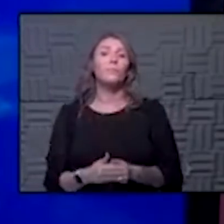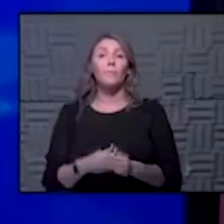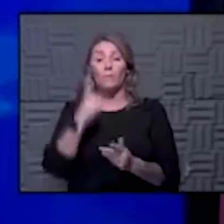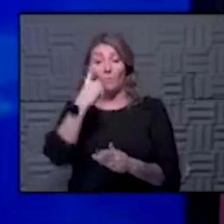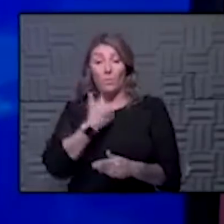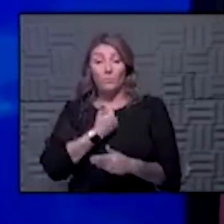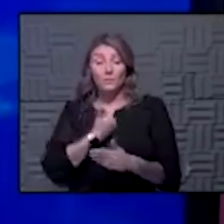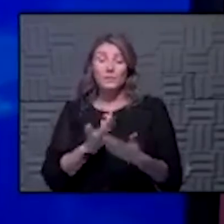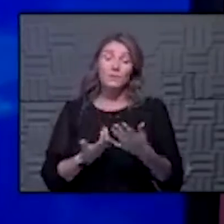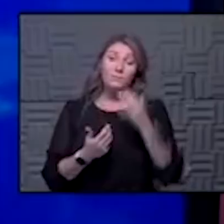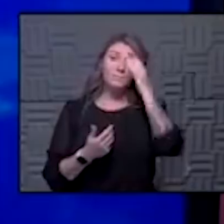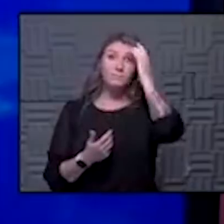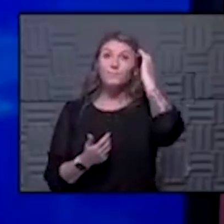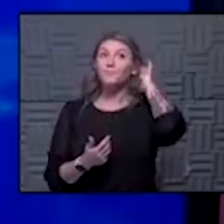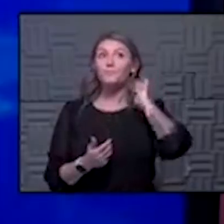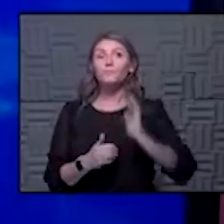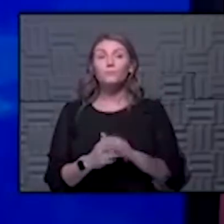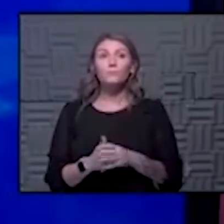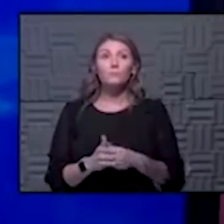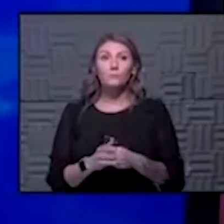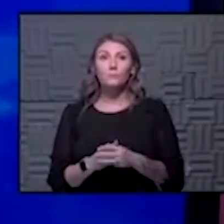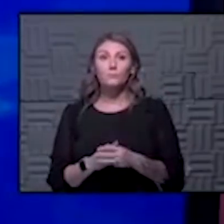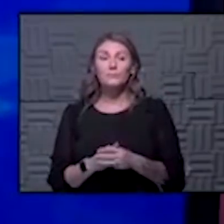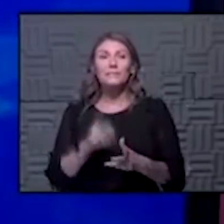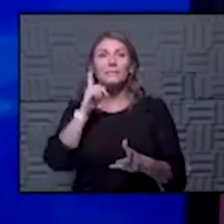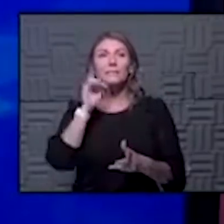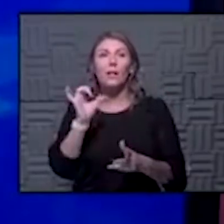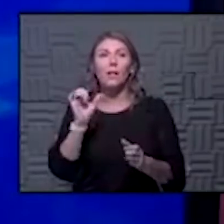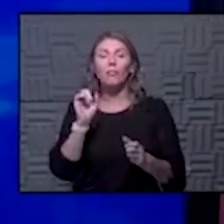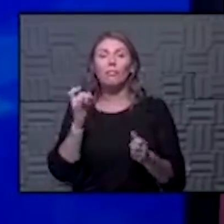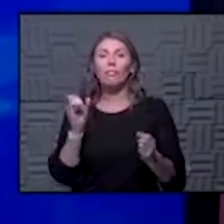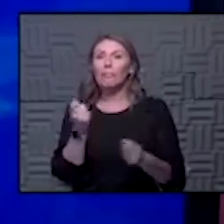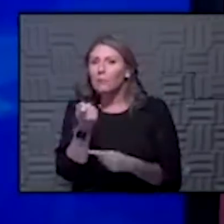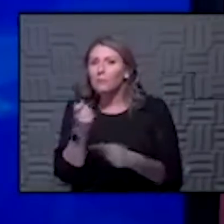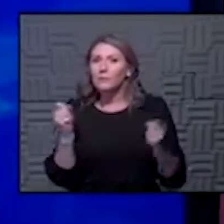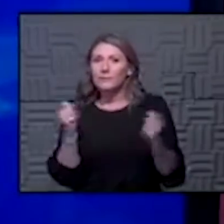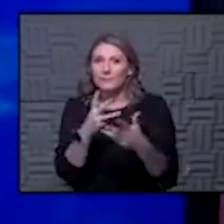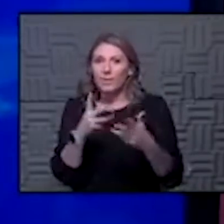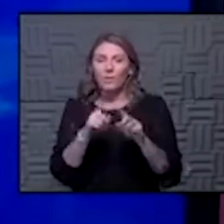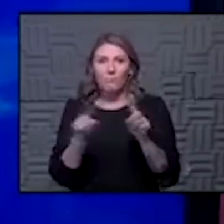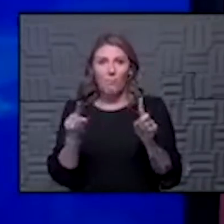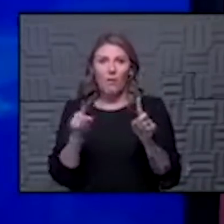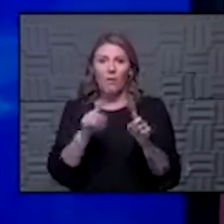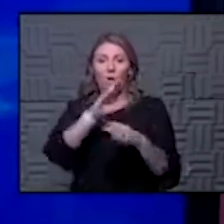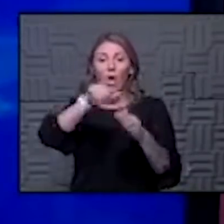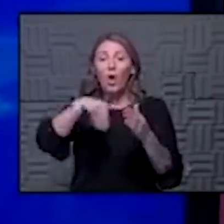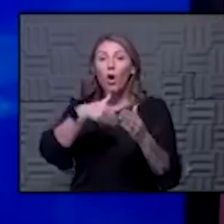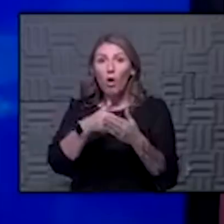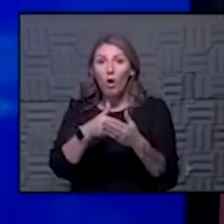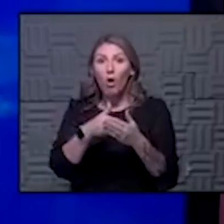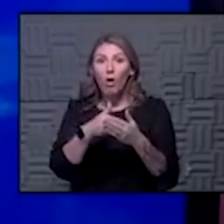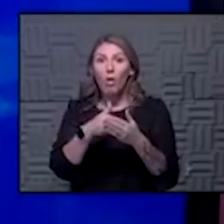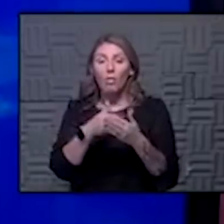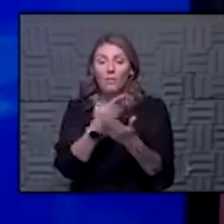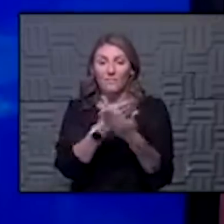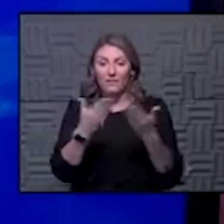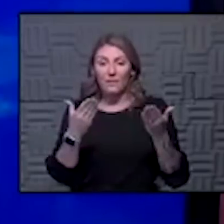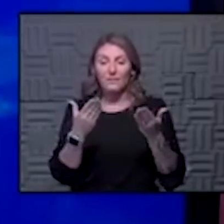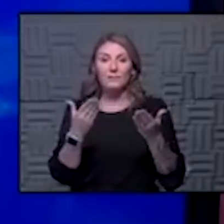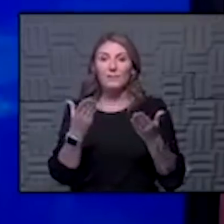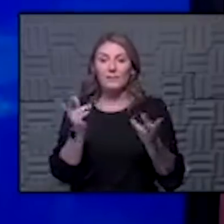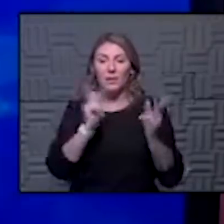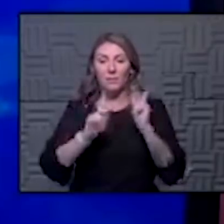me, this is gonna sound a little scary, but all of the things that those of us